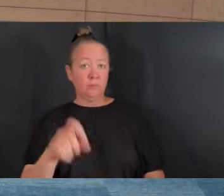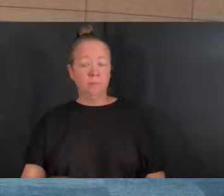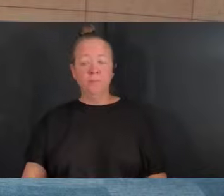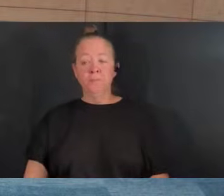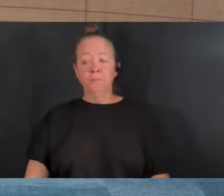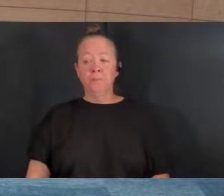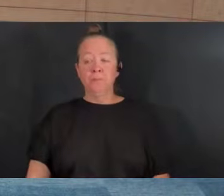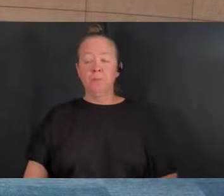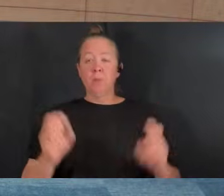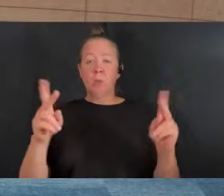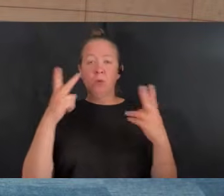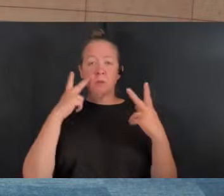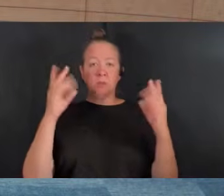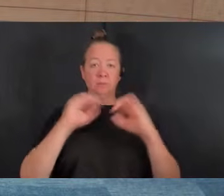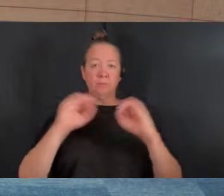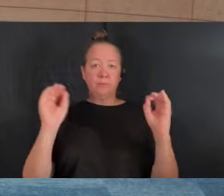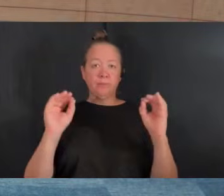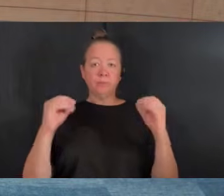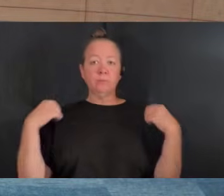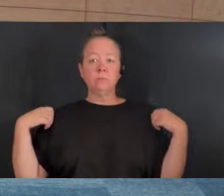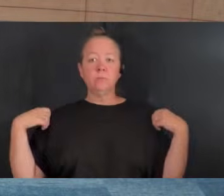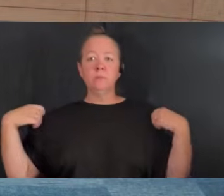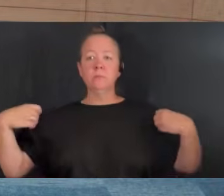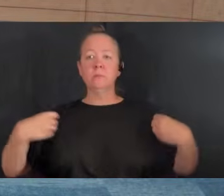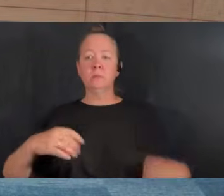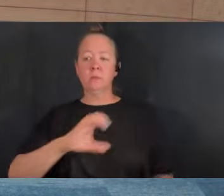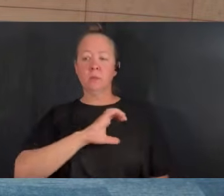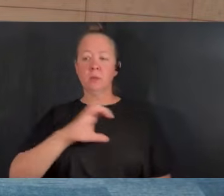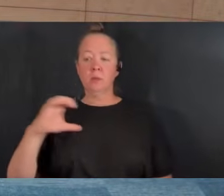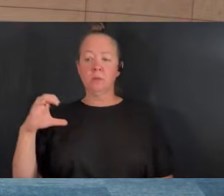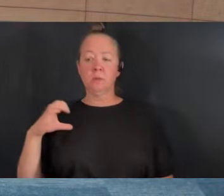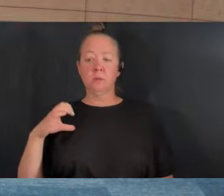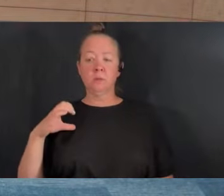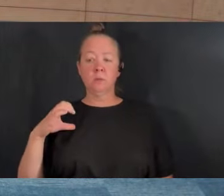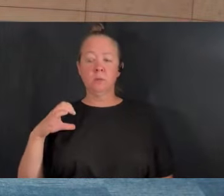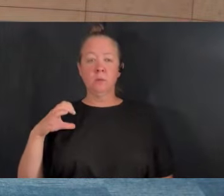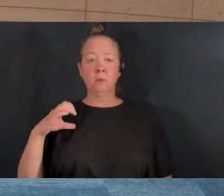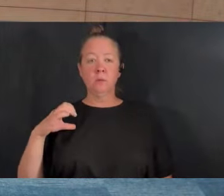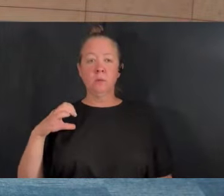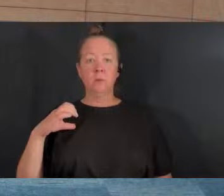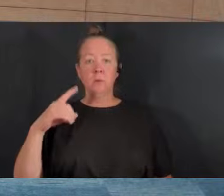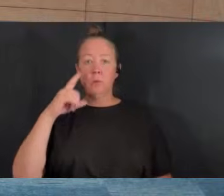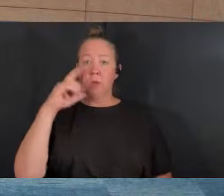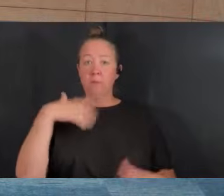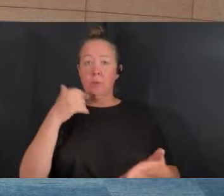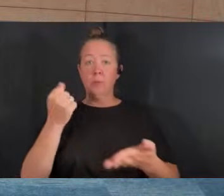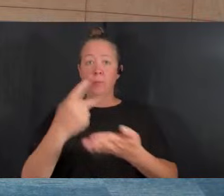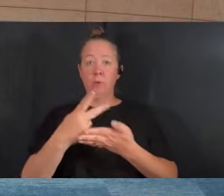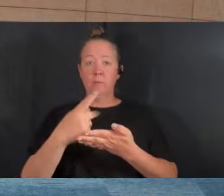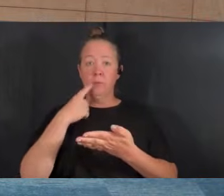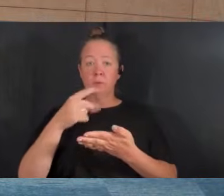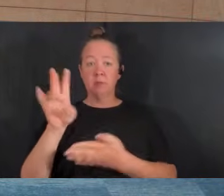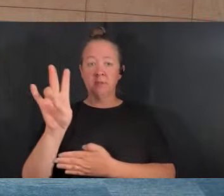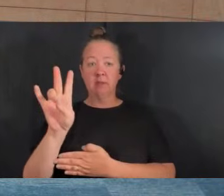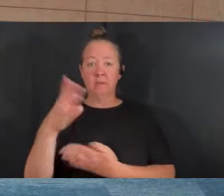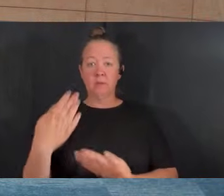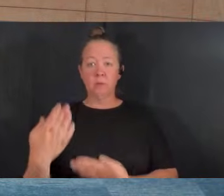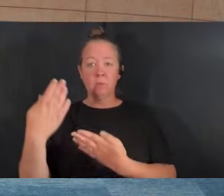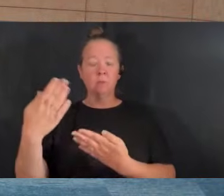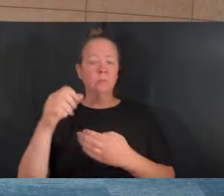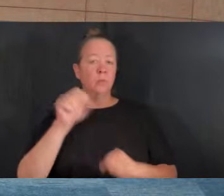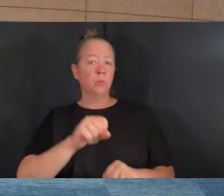All right, seeing none. Council, is there a motion to approve the 7 nominations? Make a motion to approve all